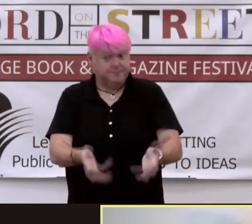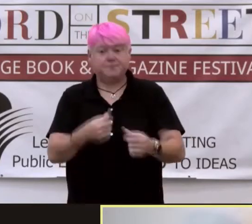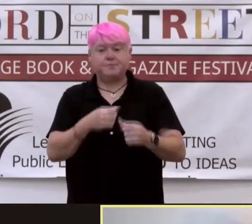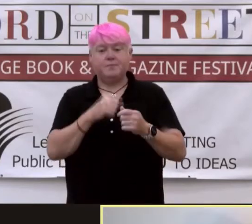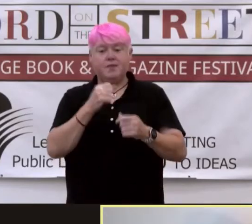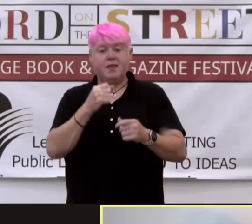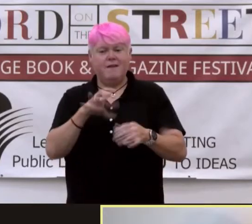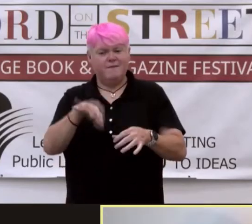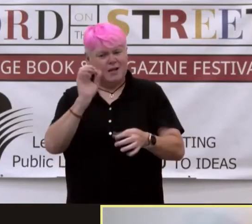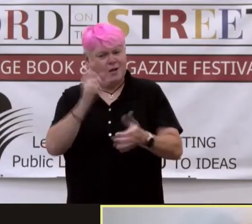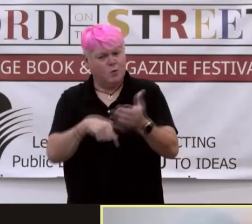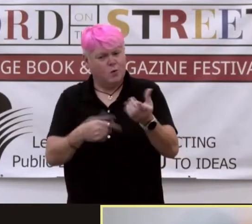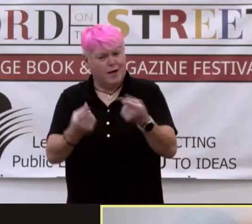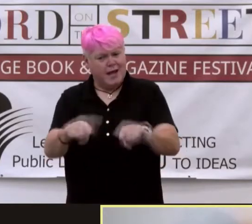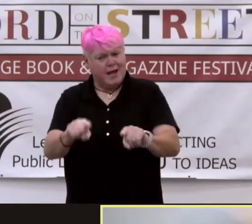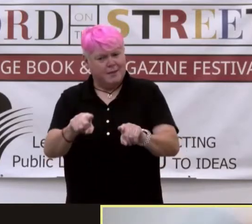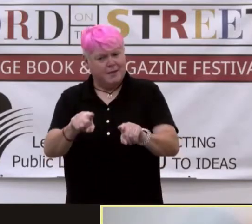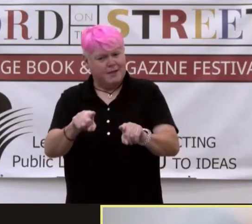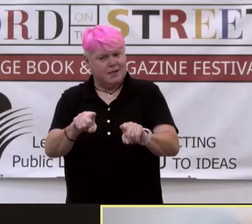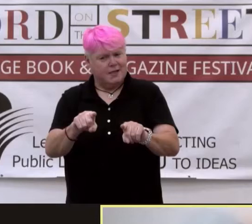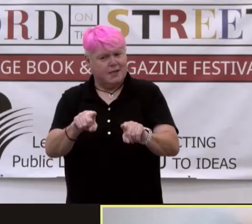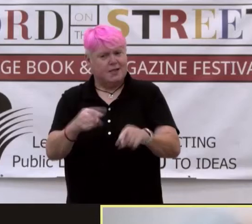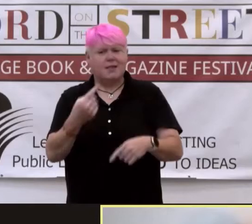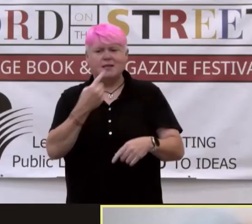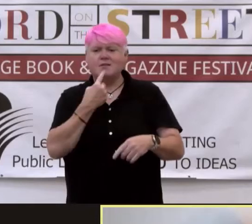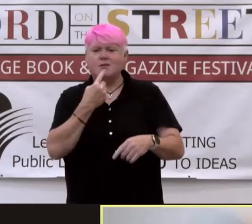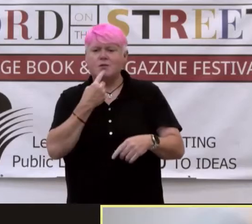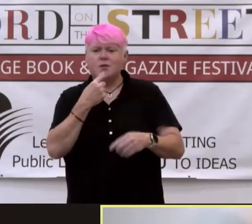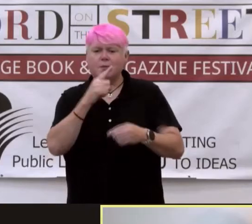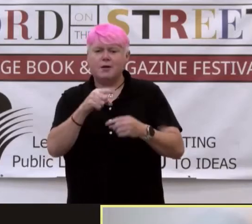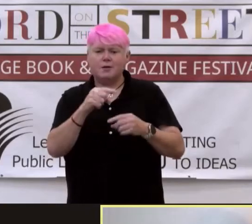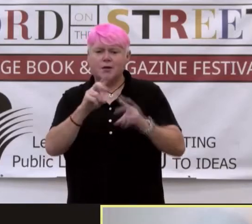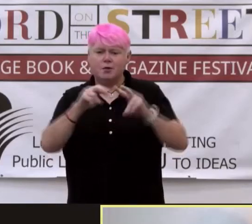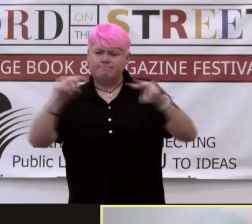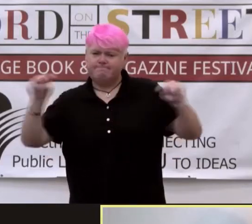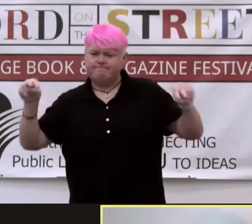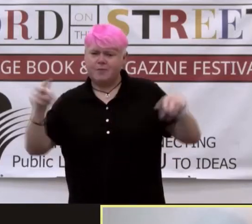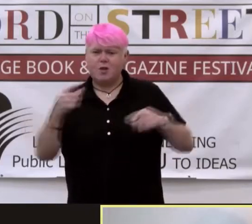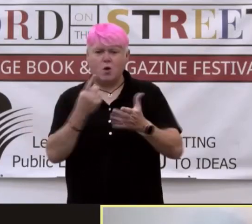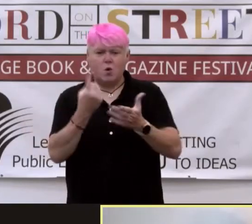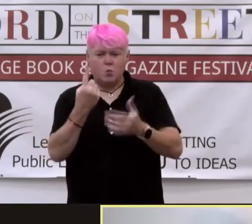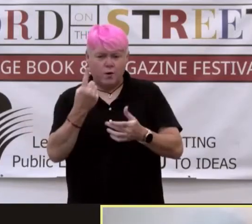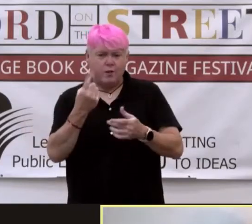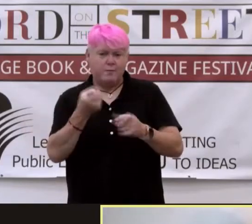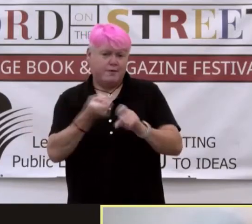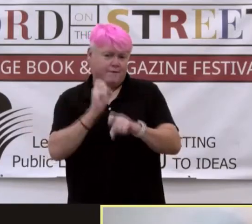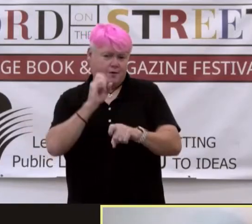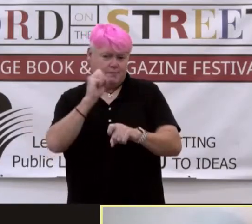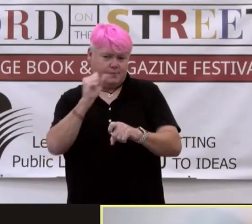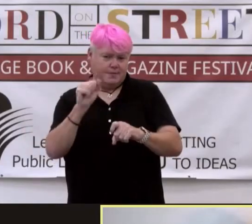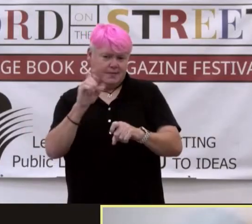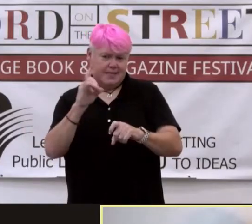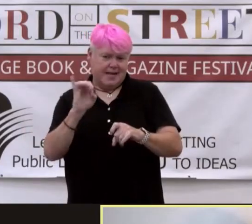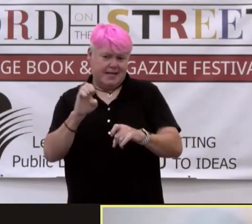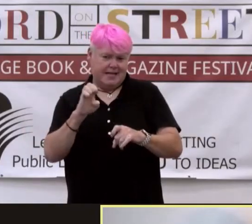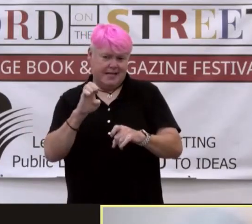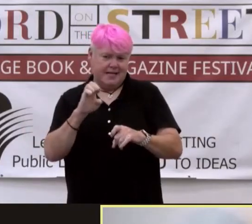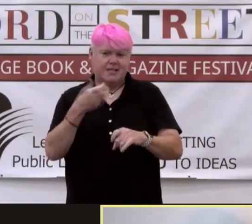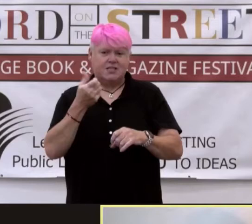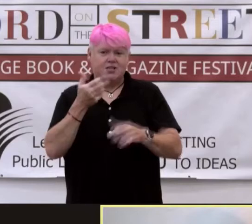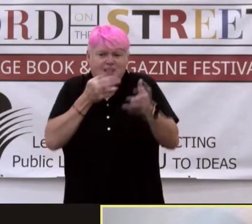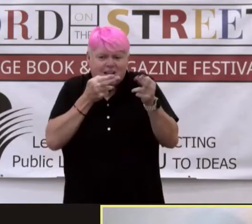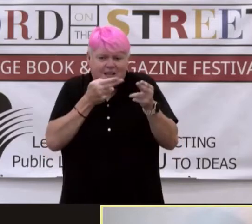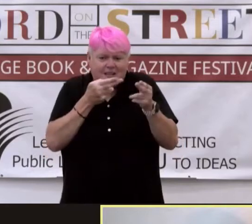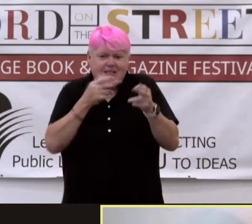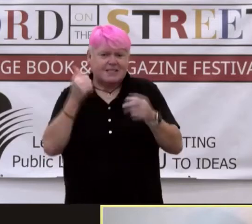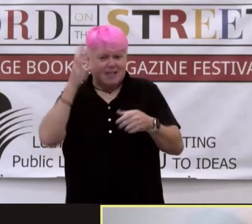And it's told in an alternating perspective. So one chapter will be from Sadie's perspective as she's trying to hunt this guy down. And then the